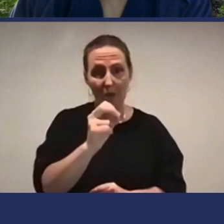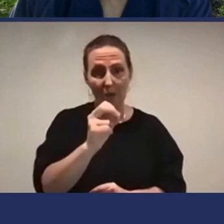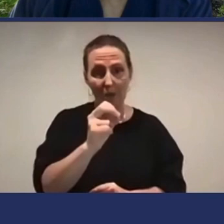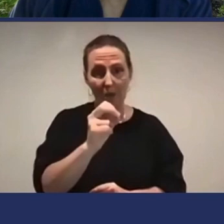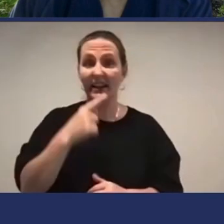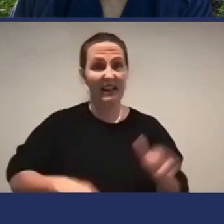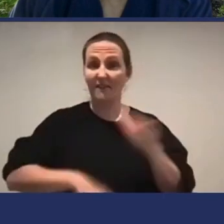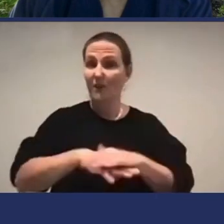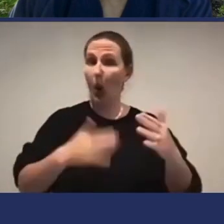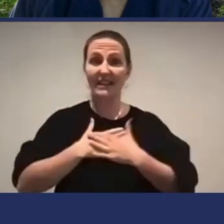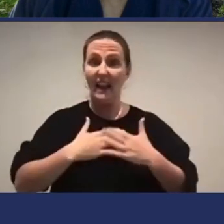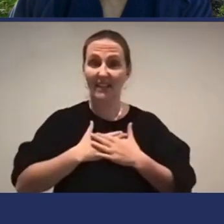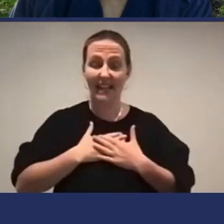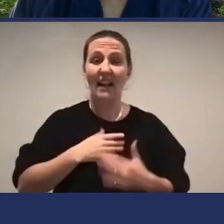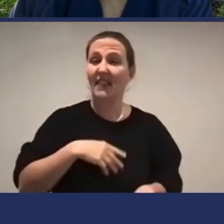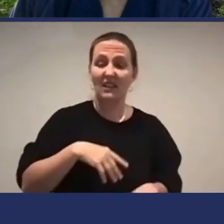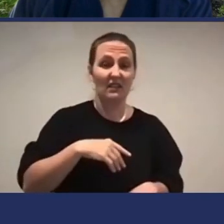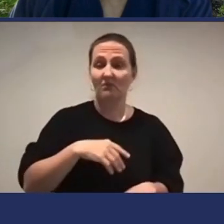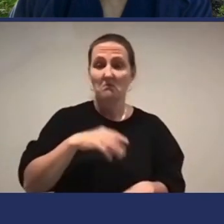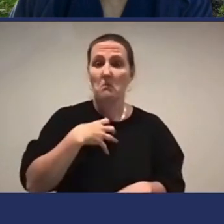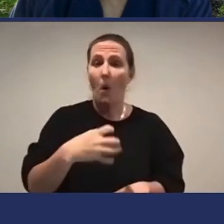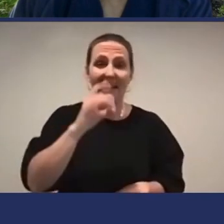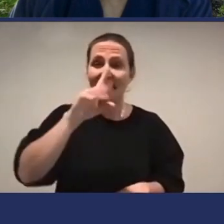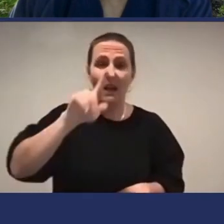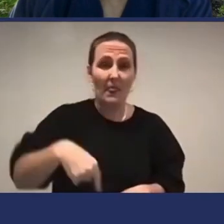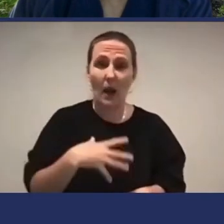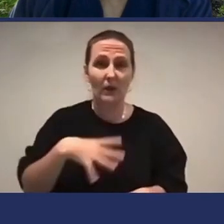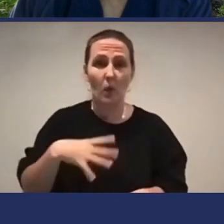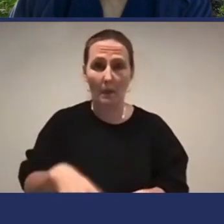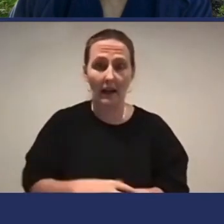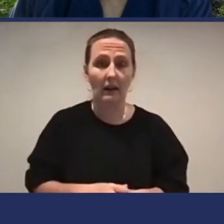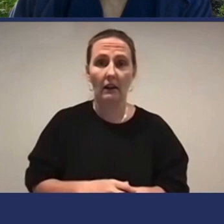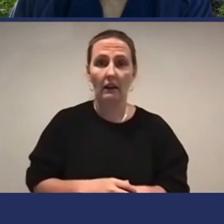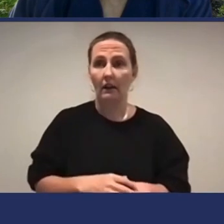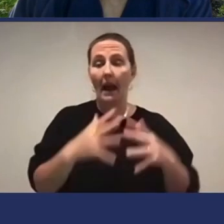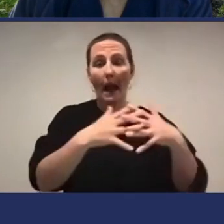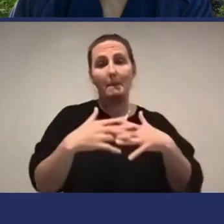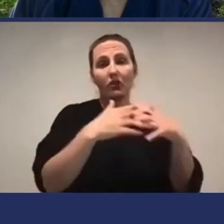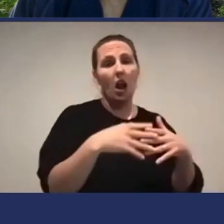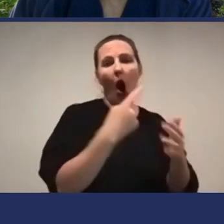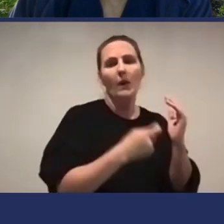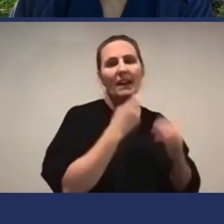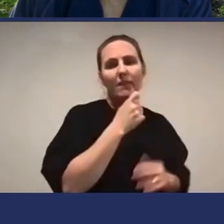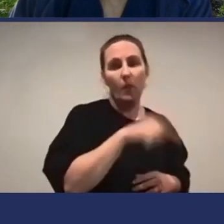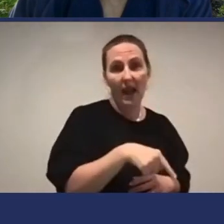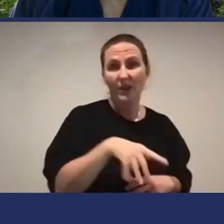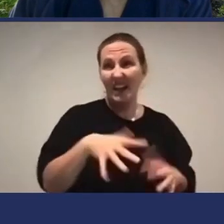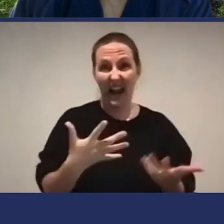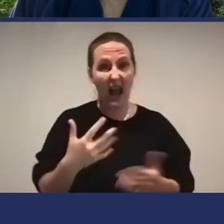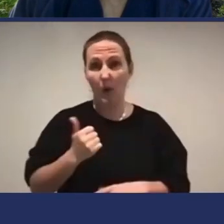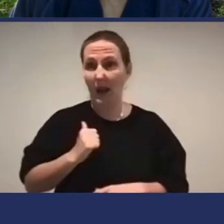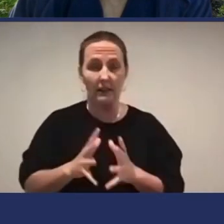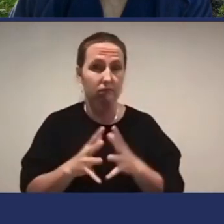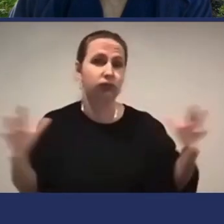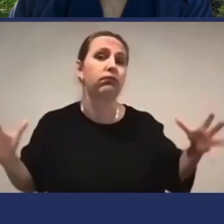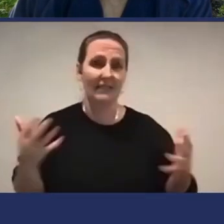women, not just the few thousand that we see in the American study. So lots of reassuring data out of the UK as well. This